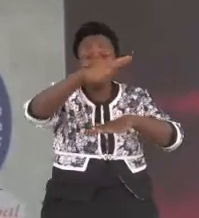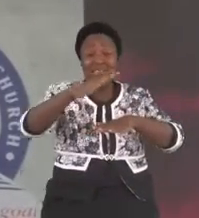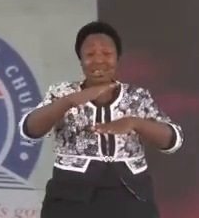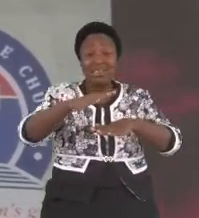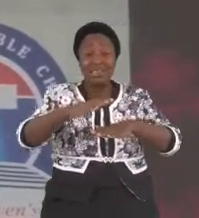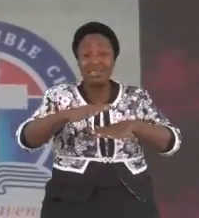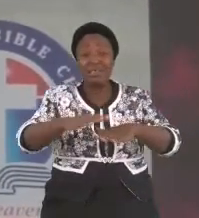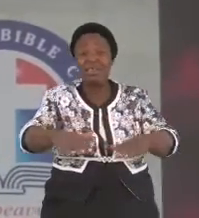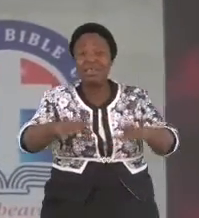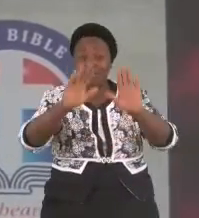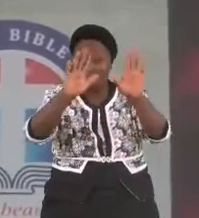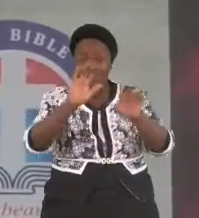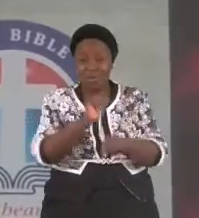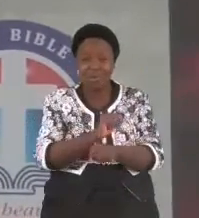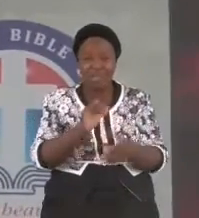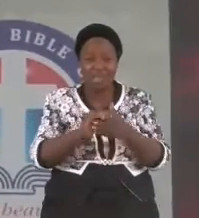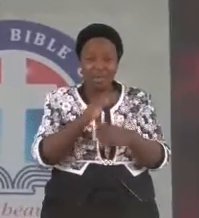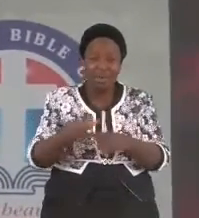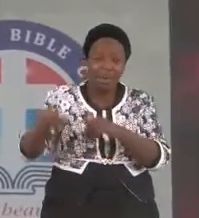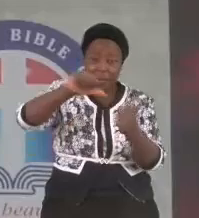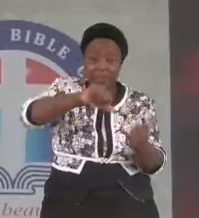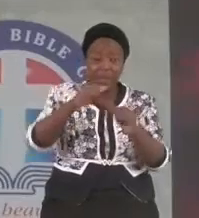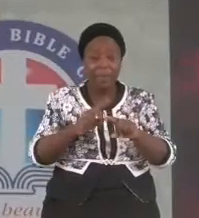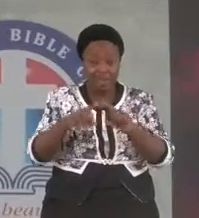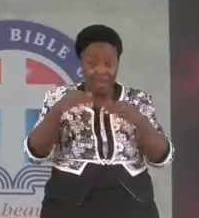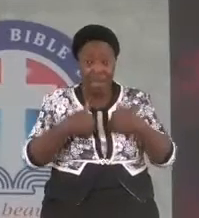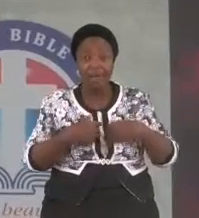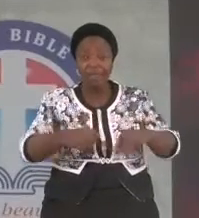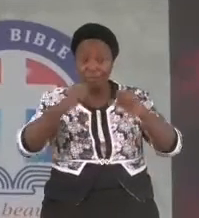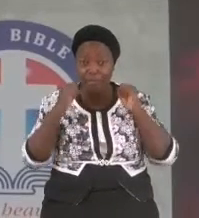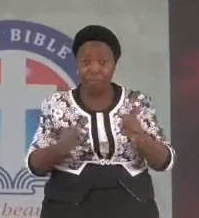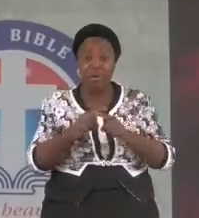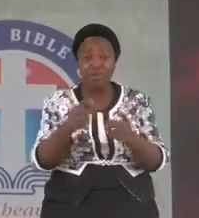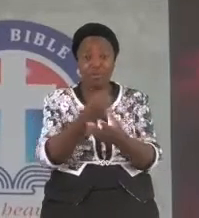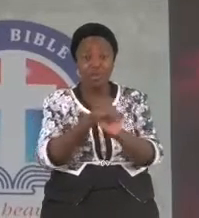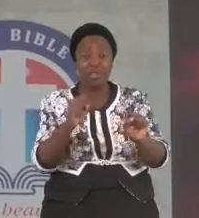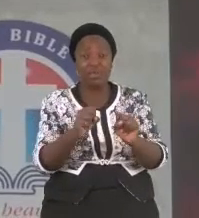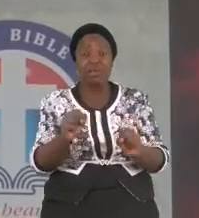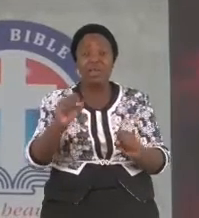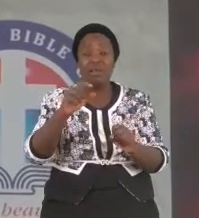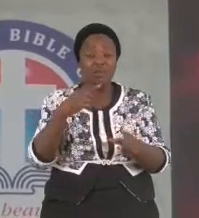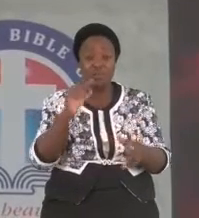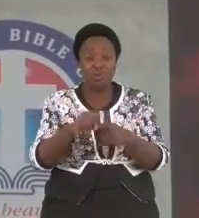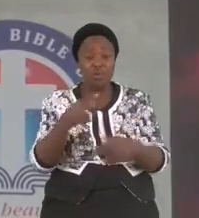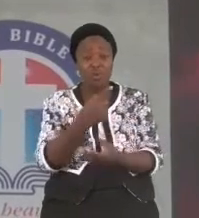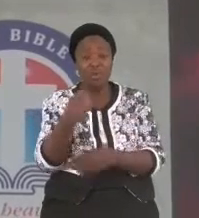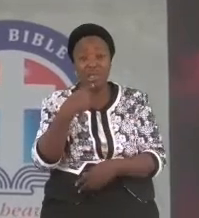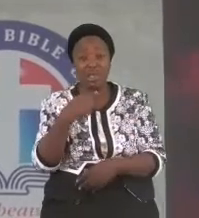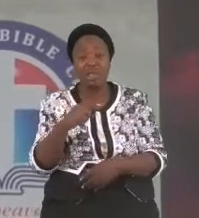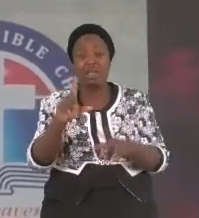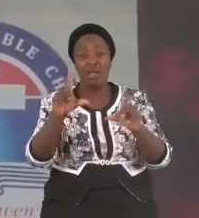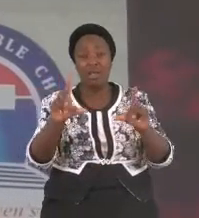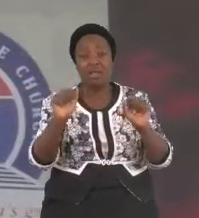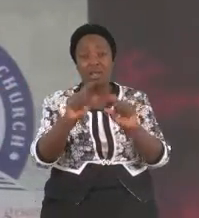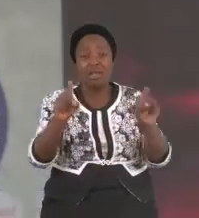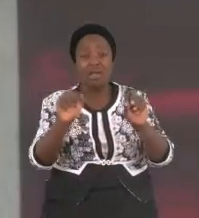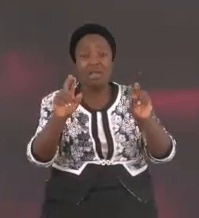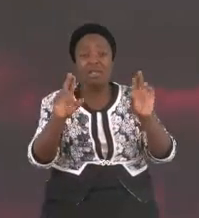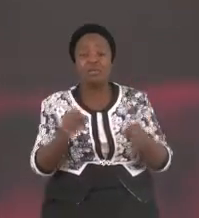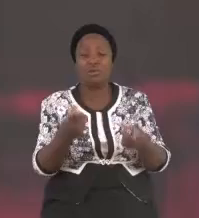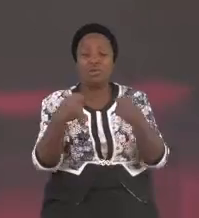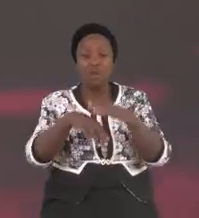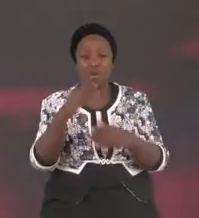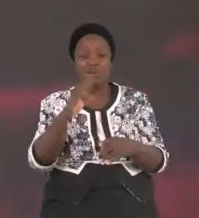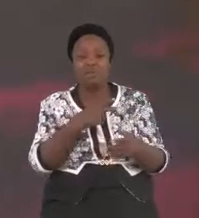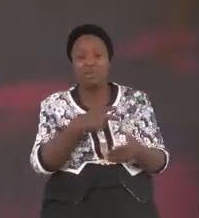have the power to say love sorrows come forth number 12 now in john